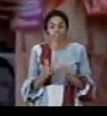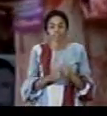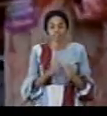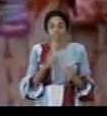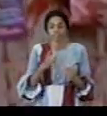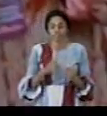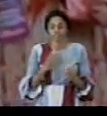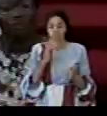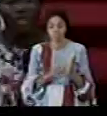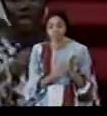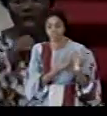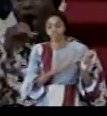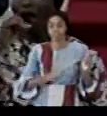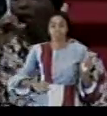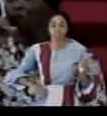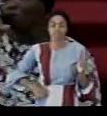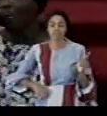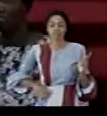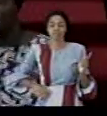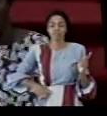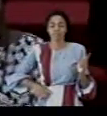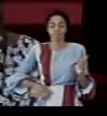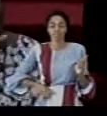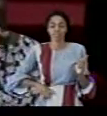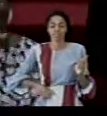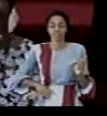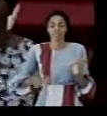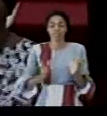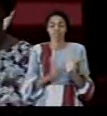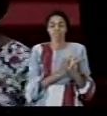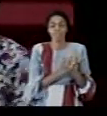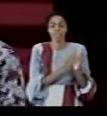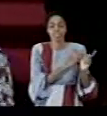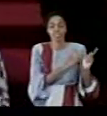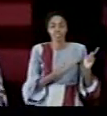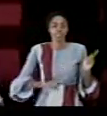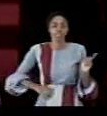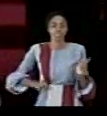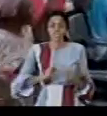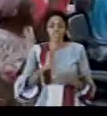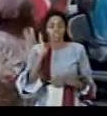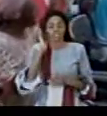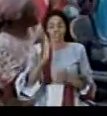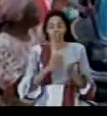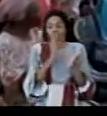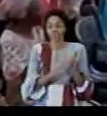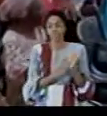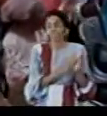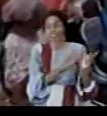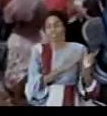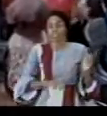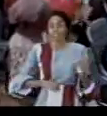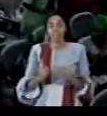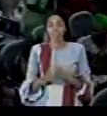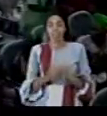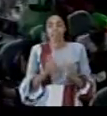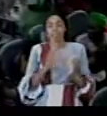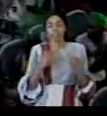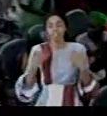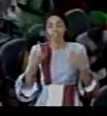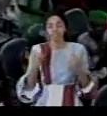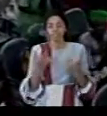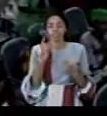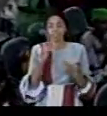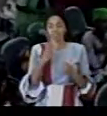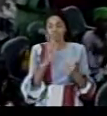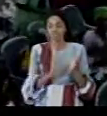everybody praise the Lord now. I will praise him every day. Oh, praise him every day. I will praise the Lord. Everybody